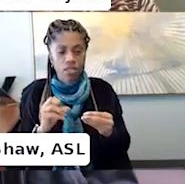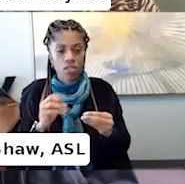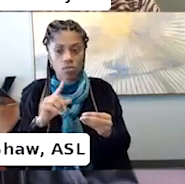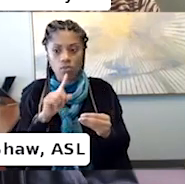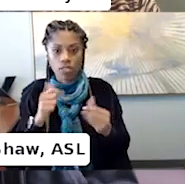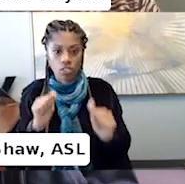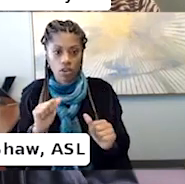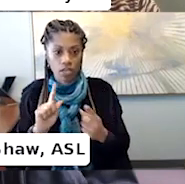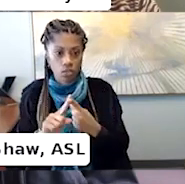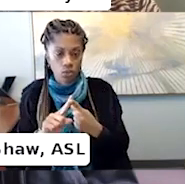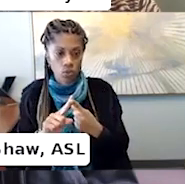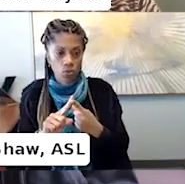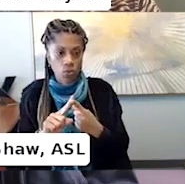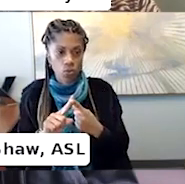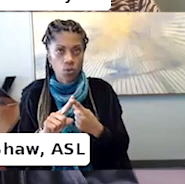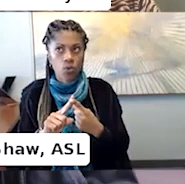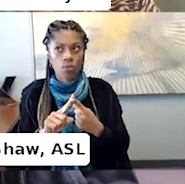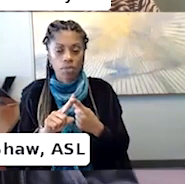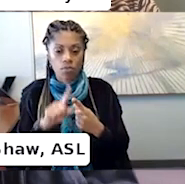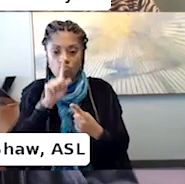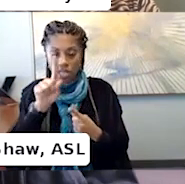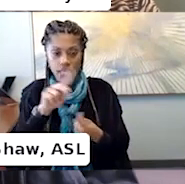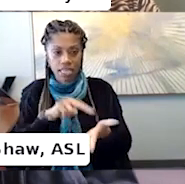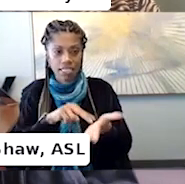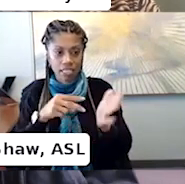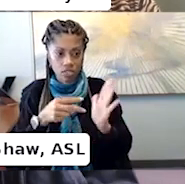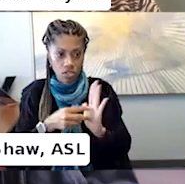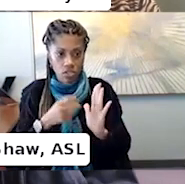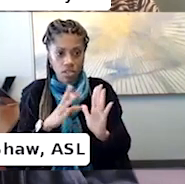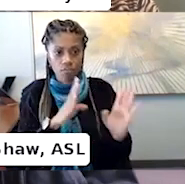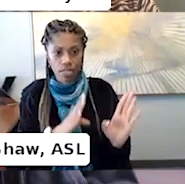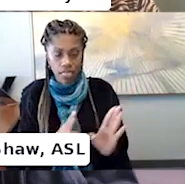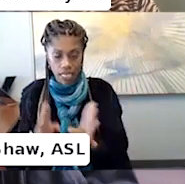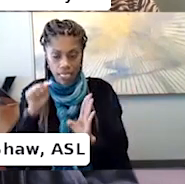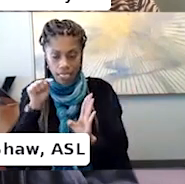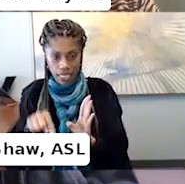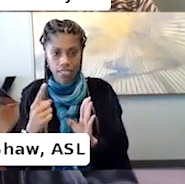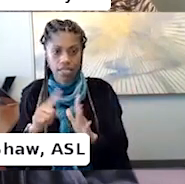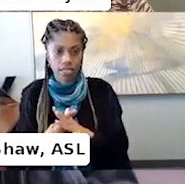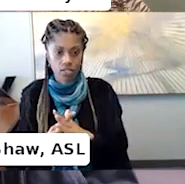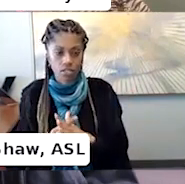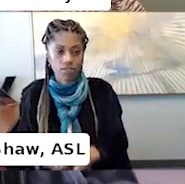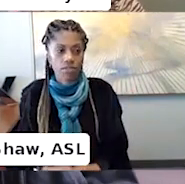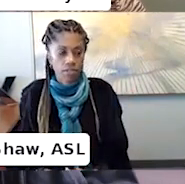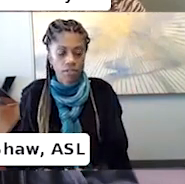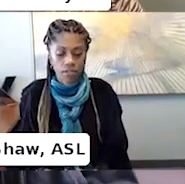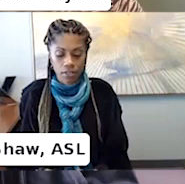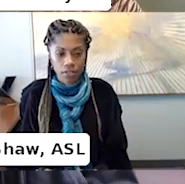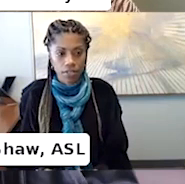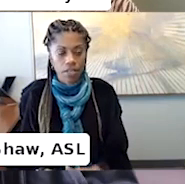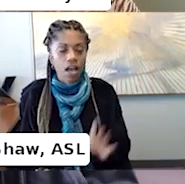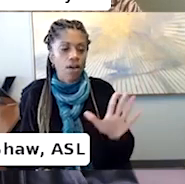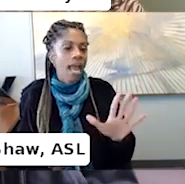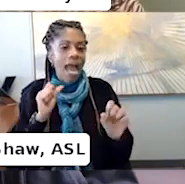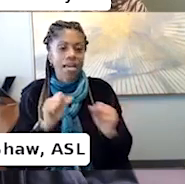to be extremely intentional in the planning of this initiative. Okay. There's a lot that I could